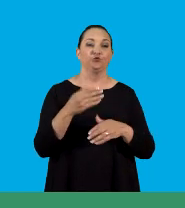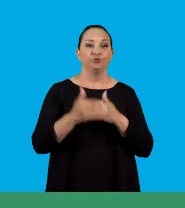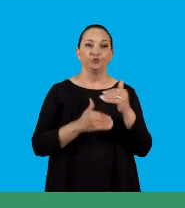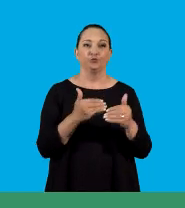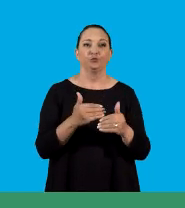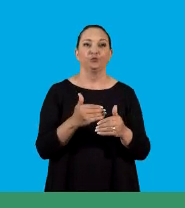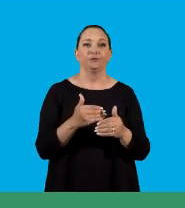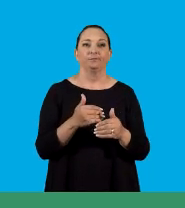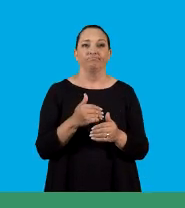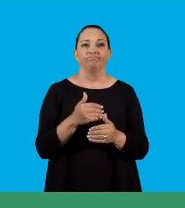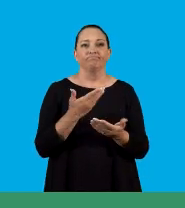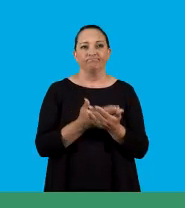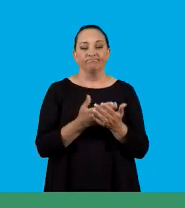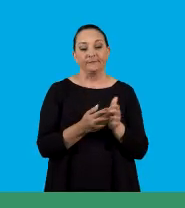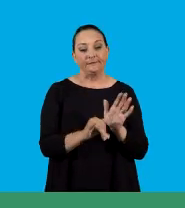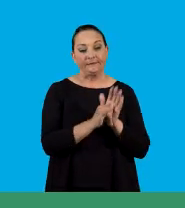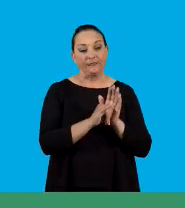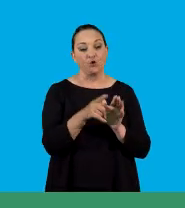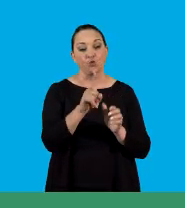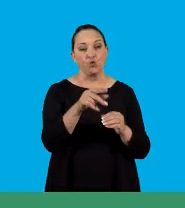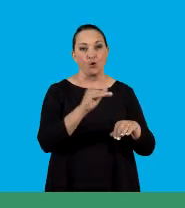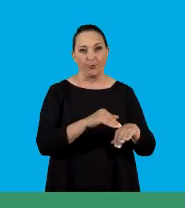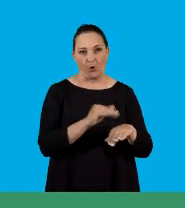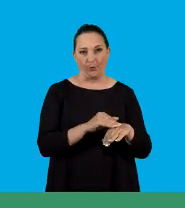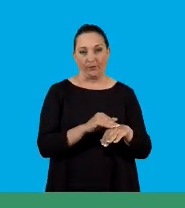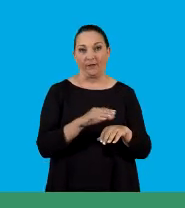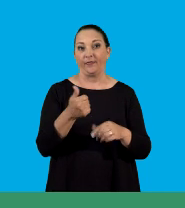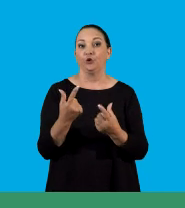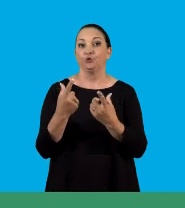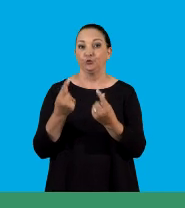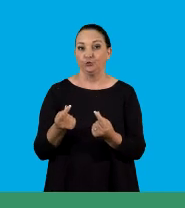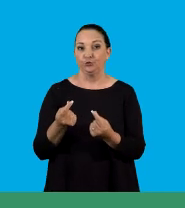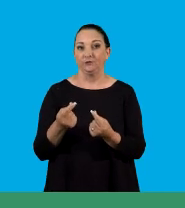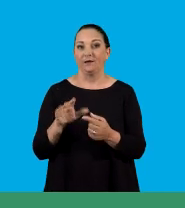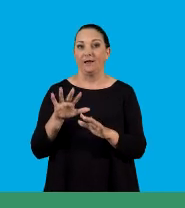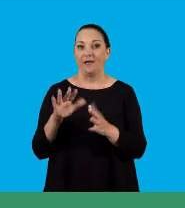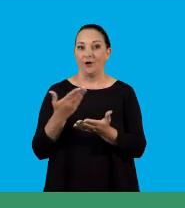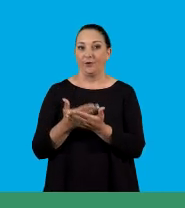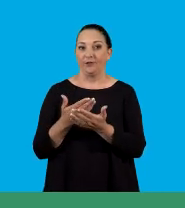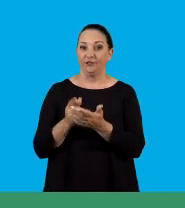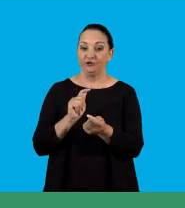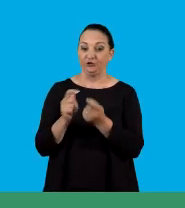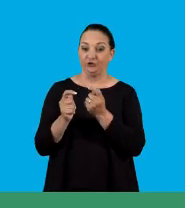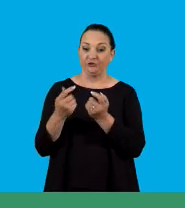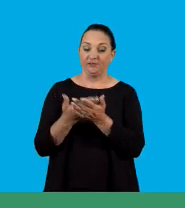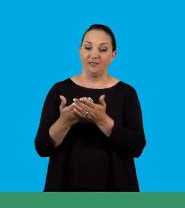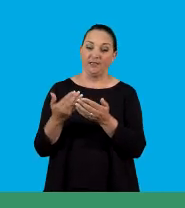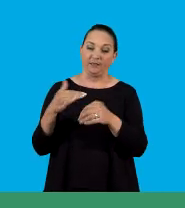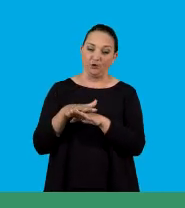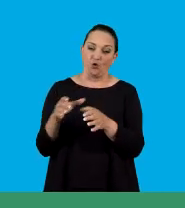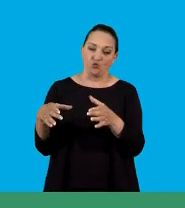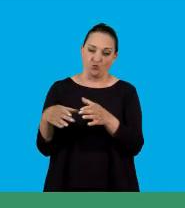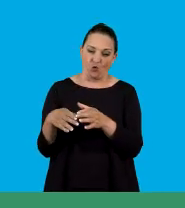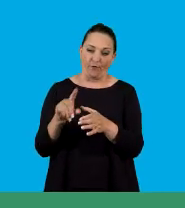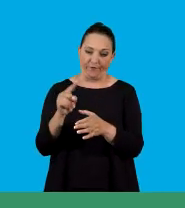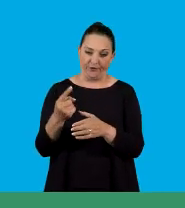planning process. The business should identify the problem. 2, what are we talking about? The business should implement the change on a